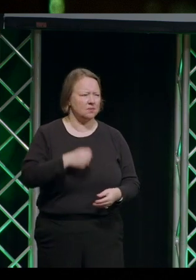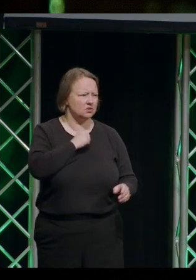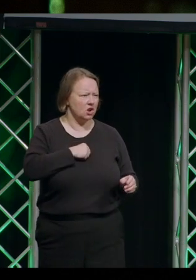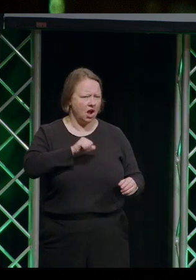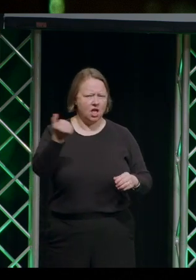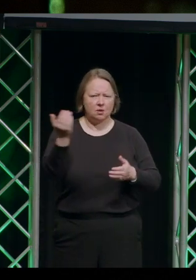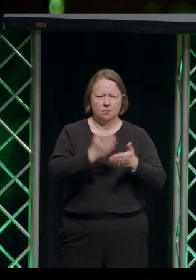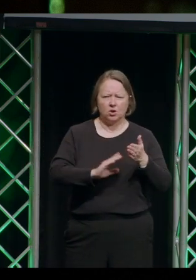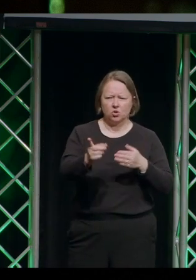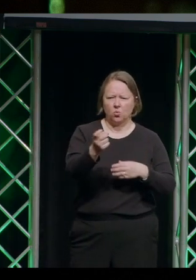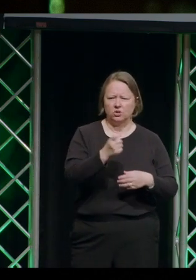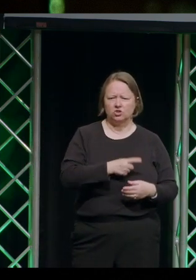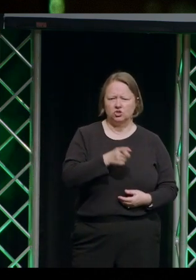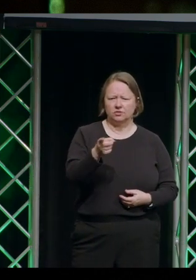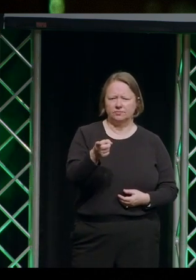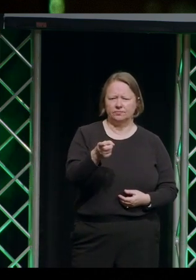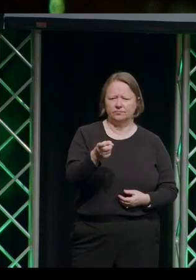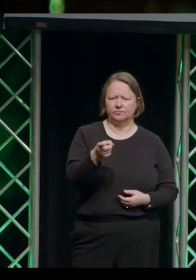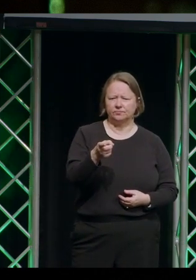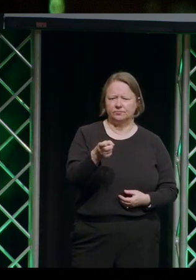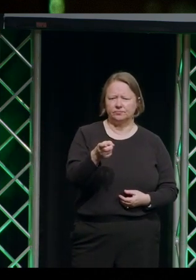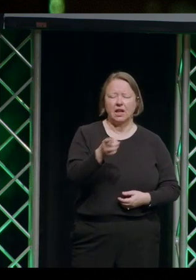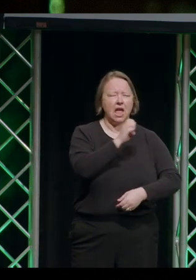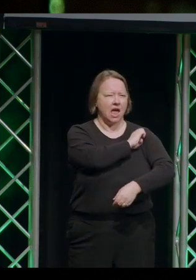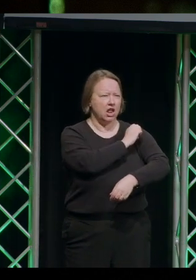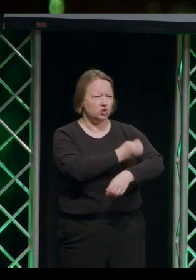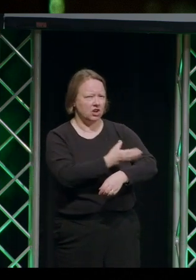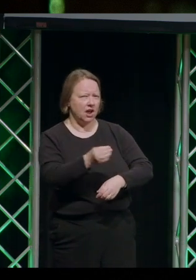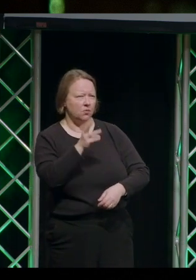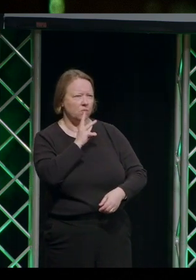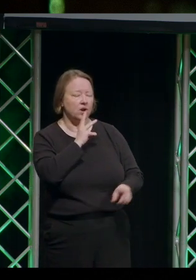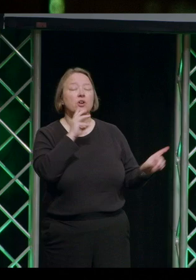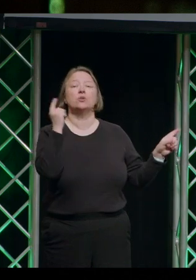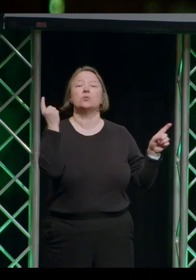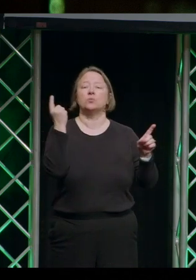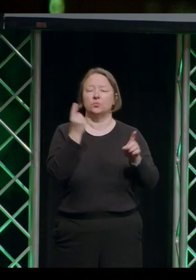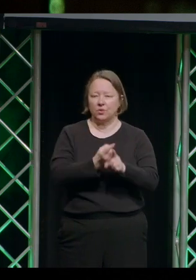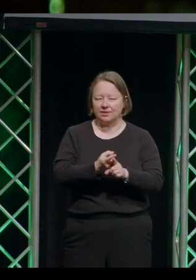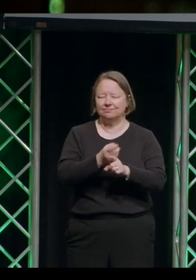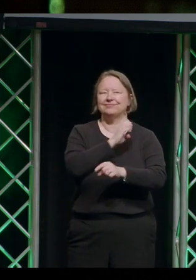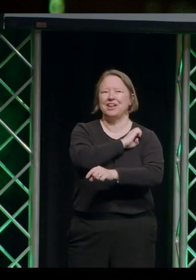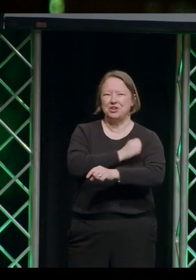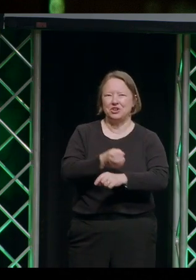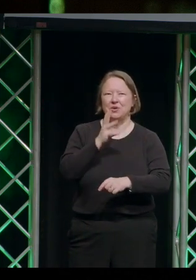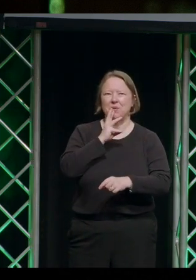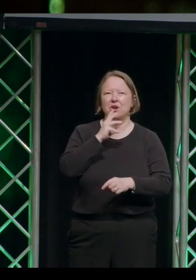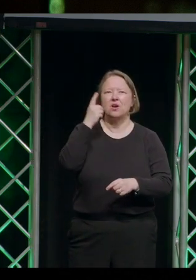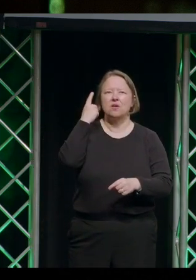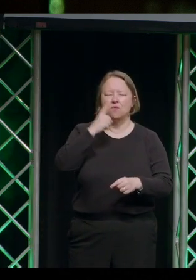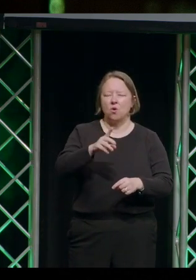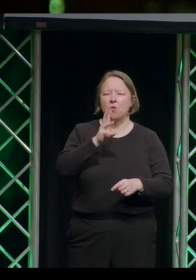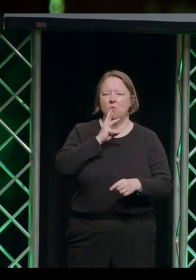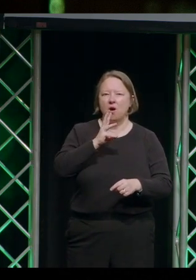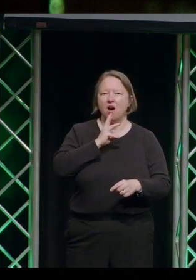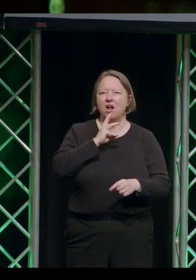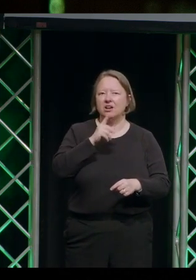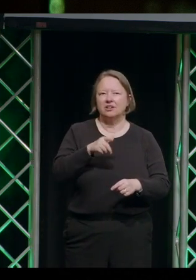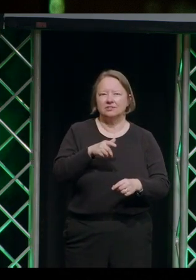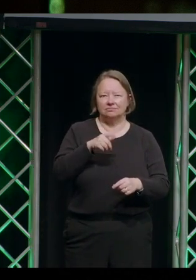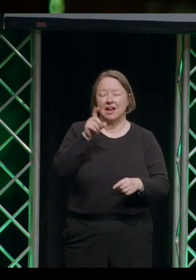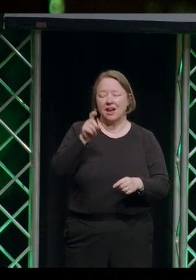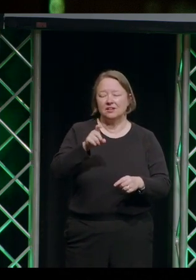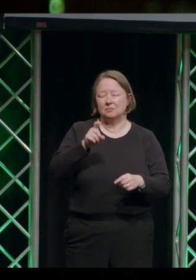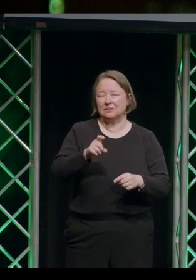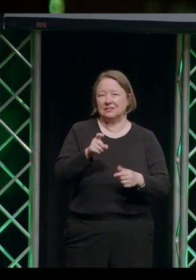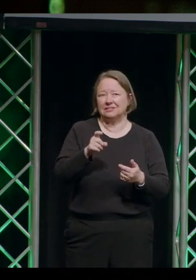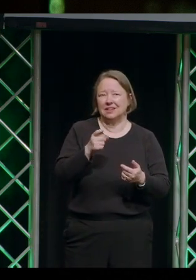there another part to your question? Energy and water. Right, energy and water. In regards to water, there does need to be a